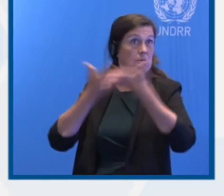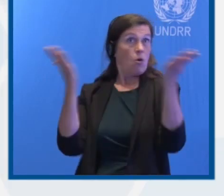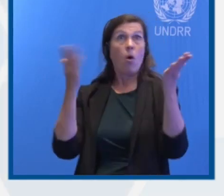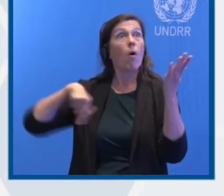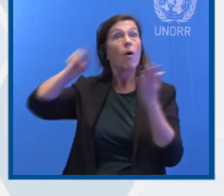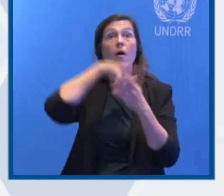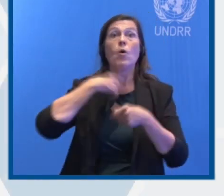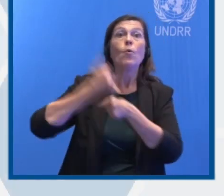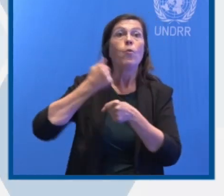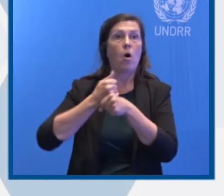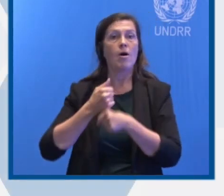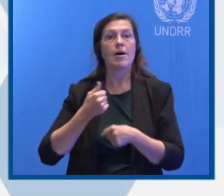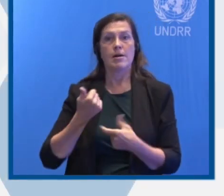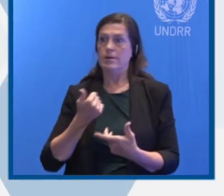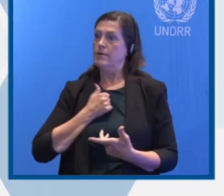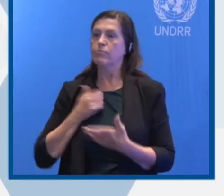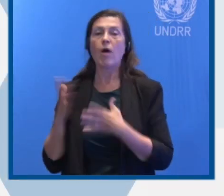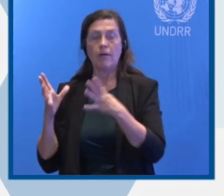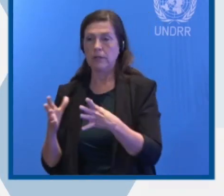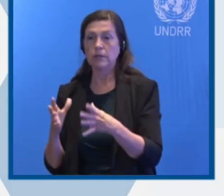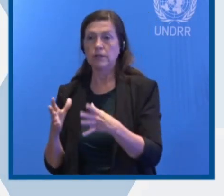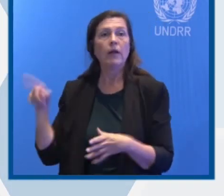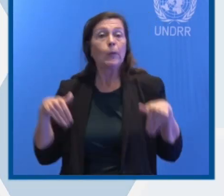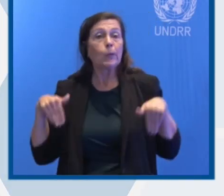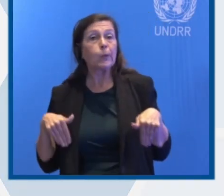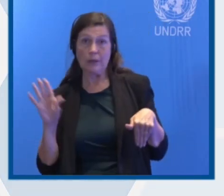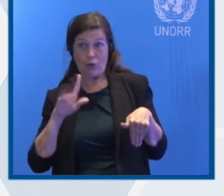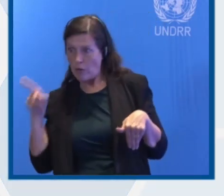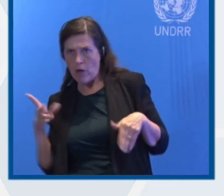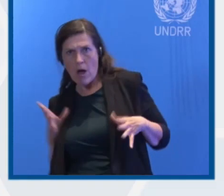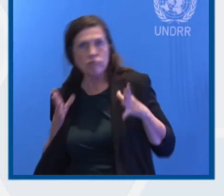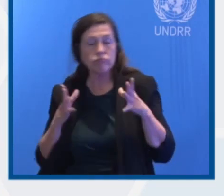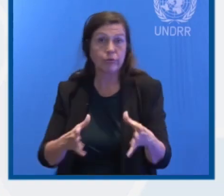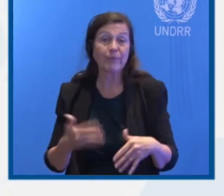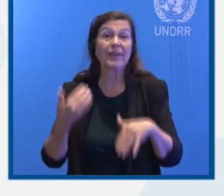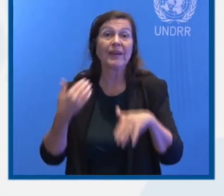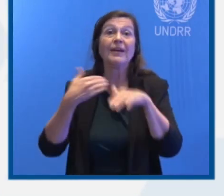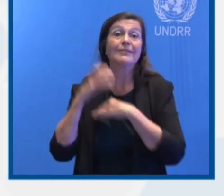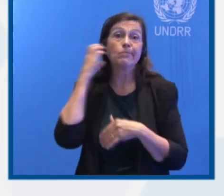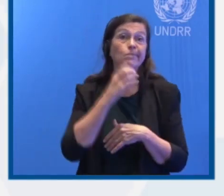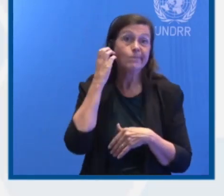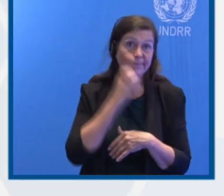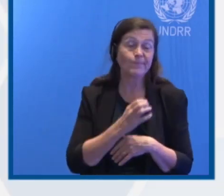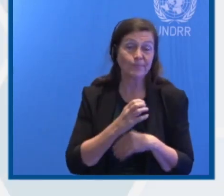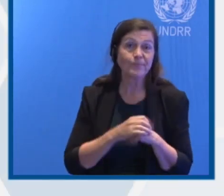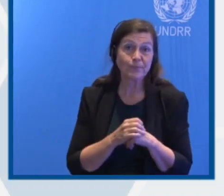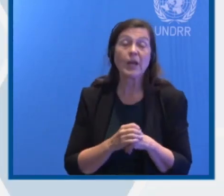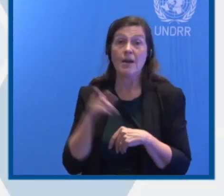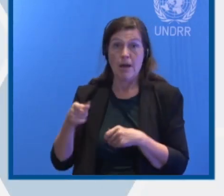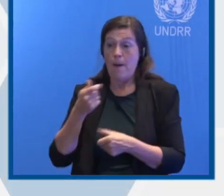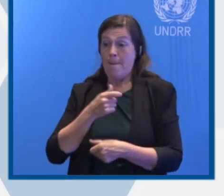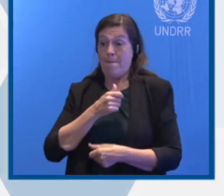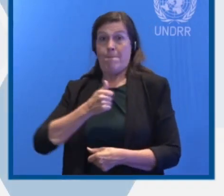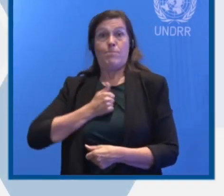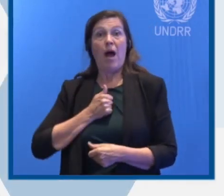we work in, and their engagement becomes key. In the United Arab Emirates, where we have a very robust private sector,